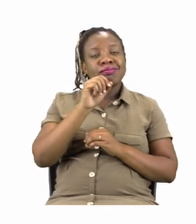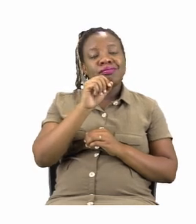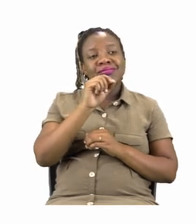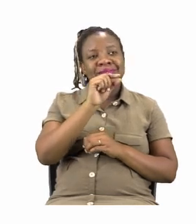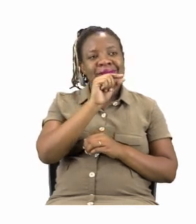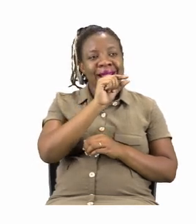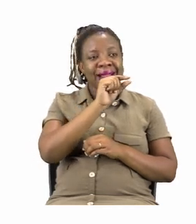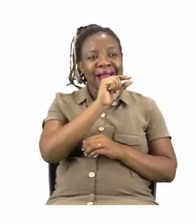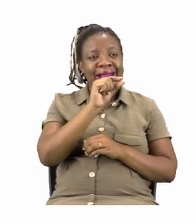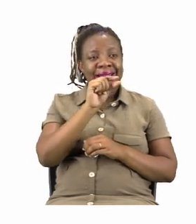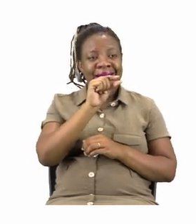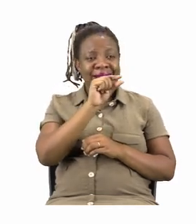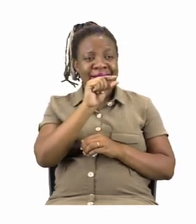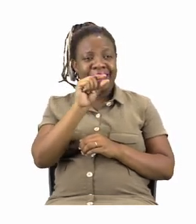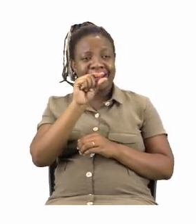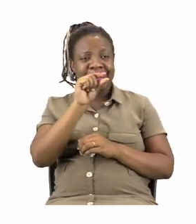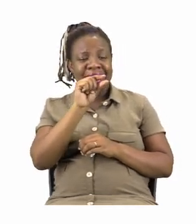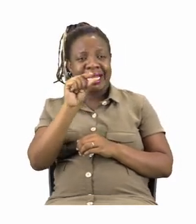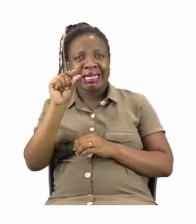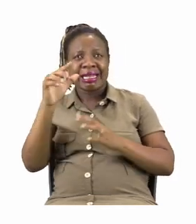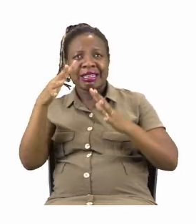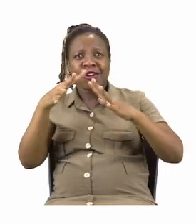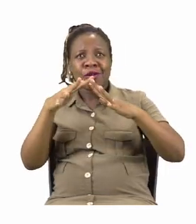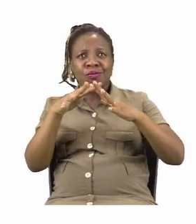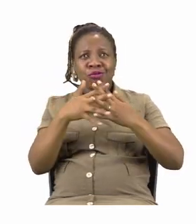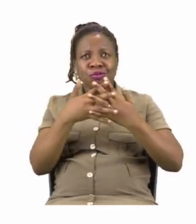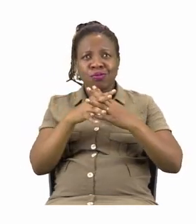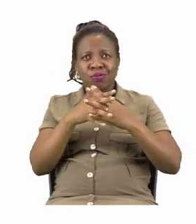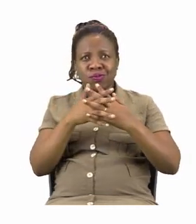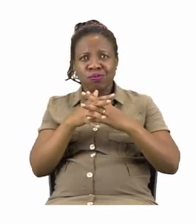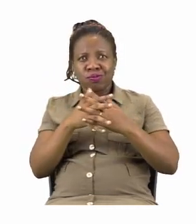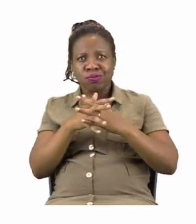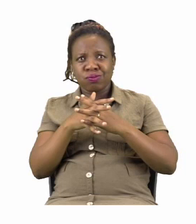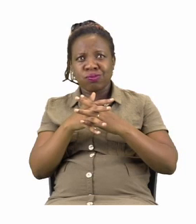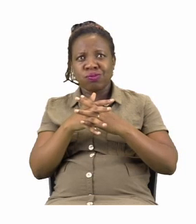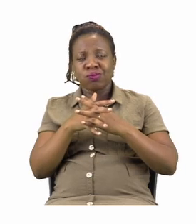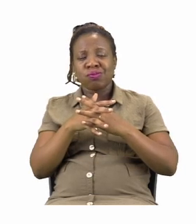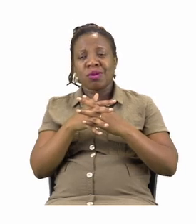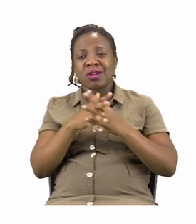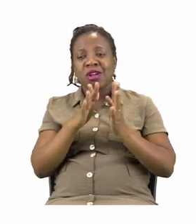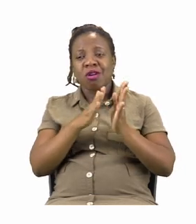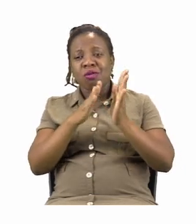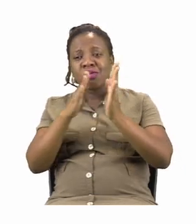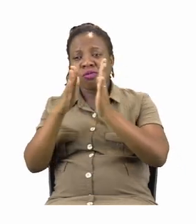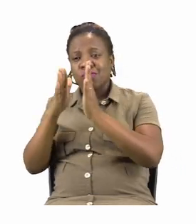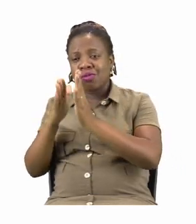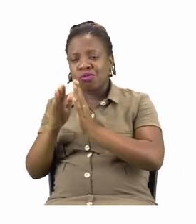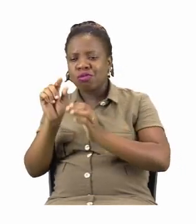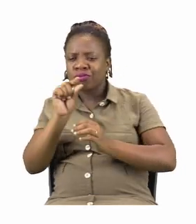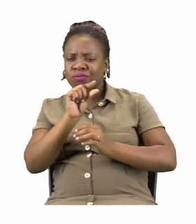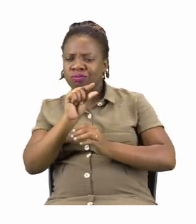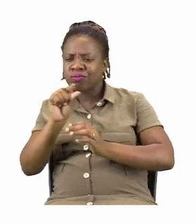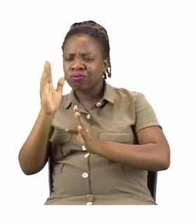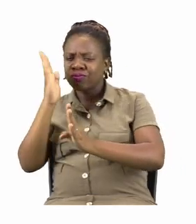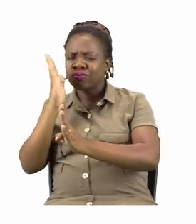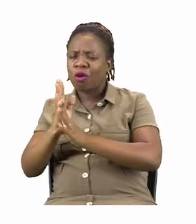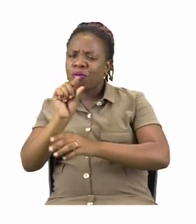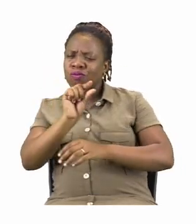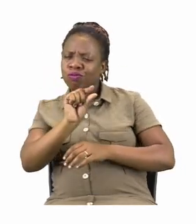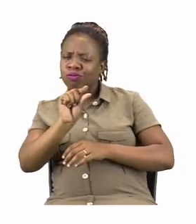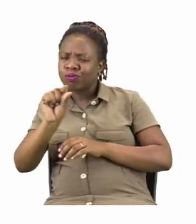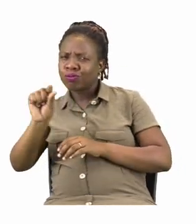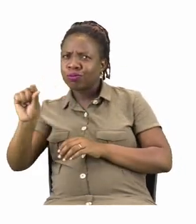make sentences. Now you will see there are 4 sentences, A, B, C and